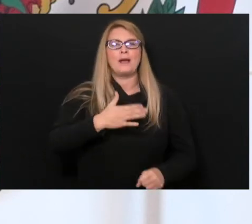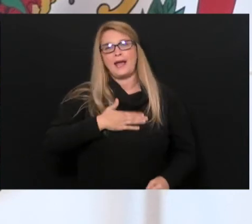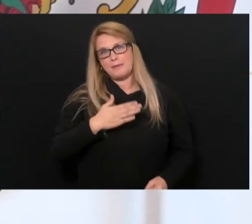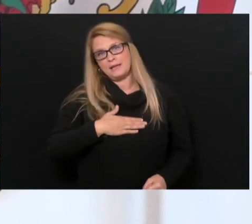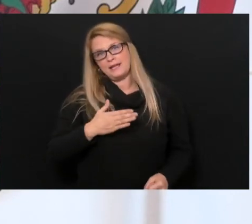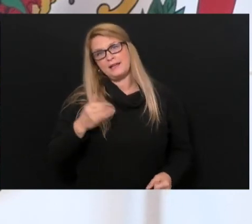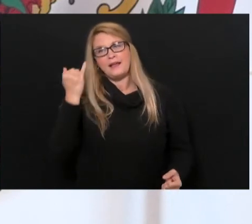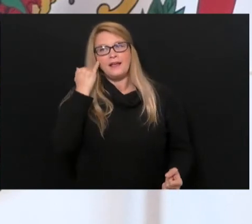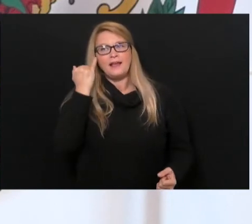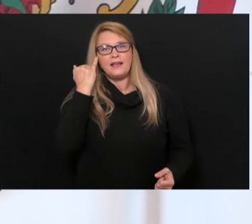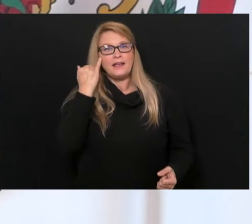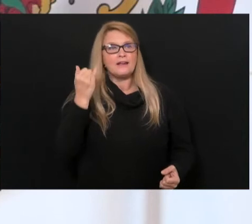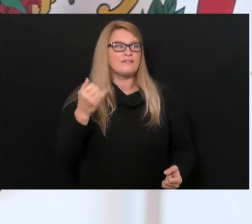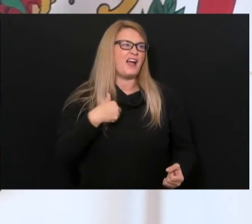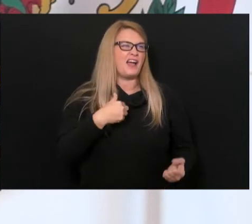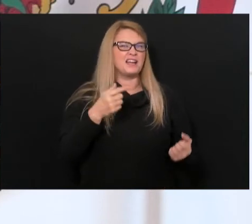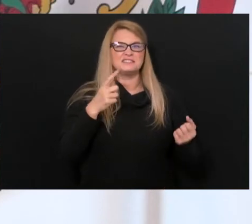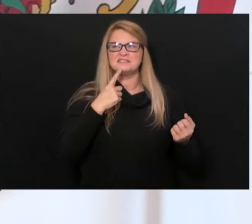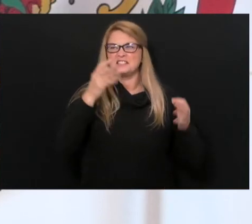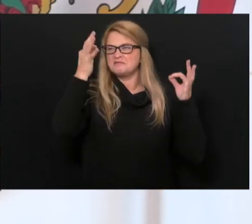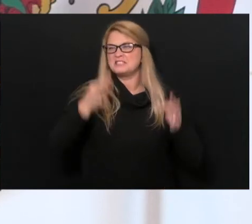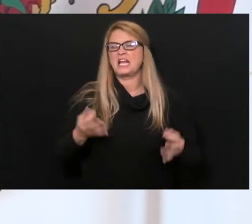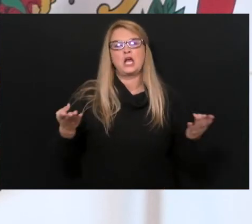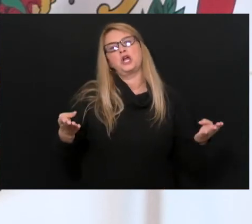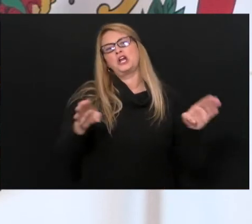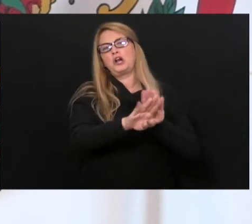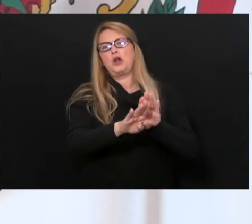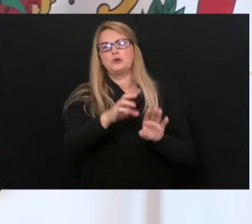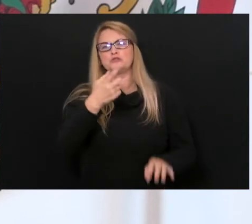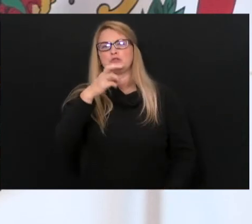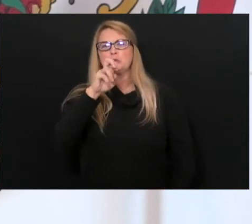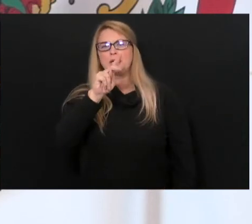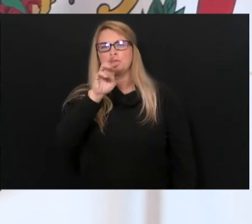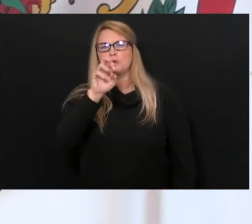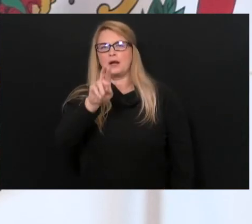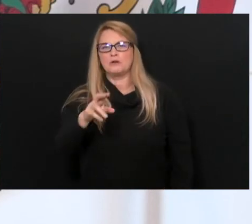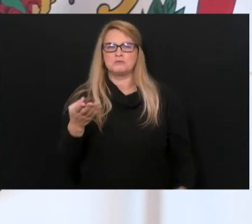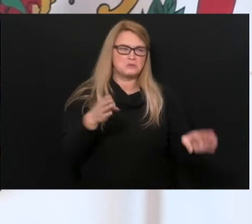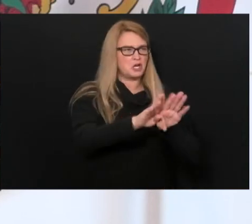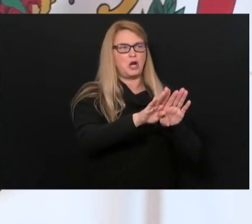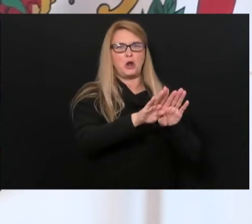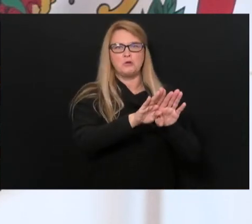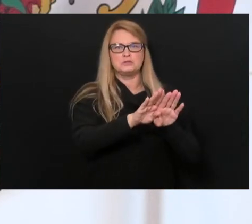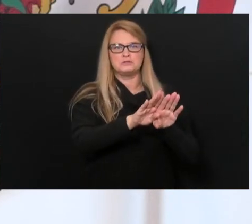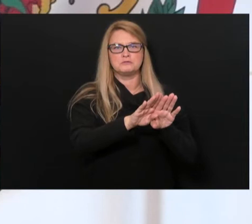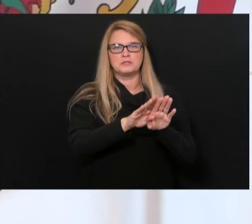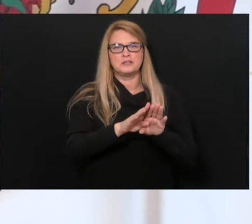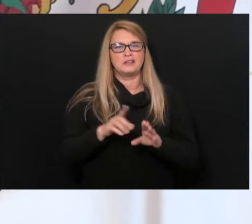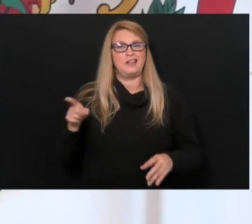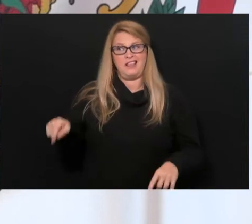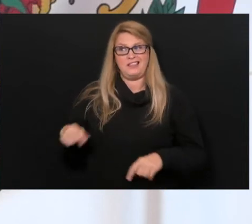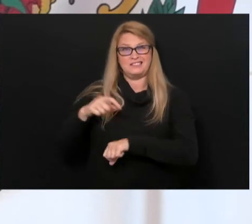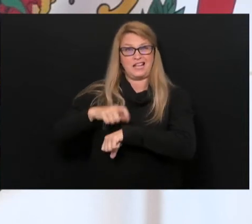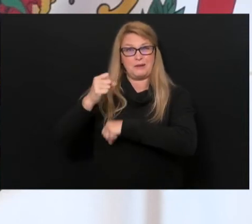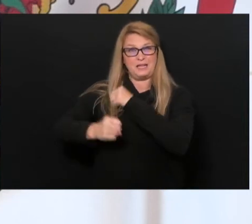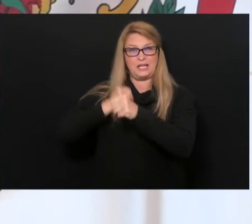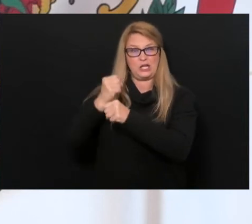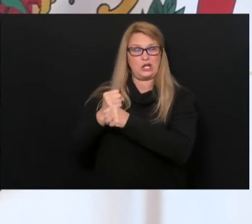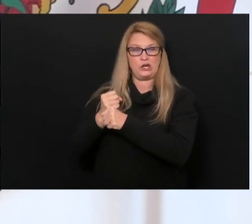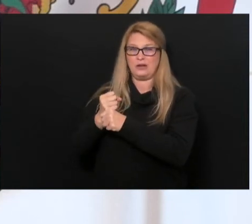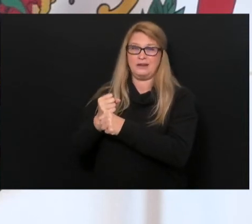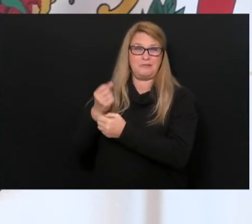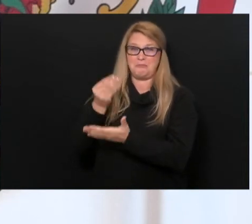well, the thing we really ought to do, just close it. Just close it. I mean, this time of year, they lose so much money, it's unbelievable. Just